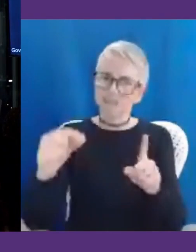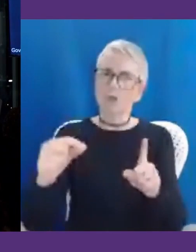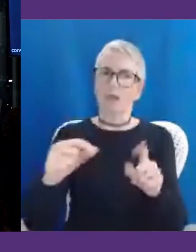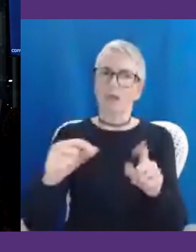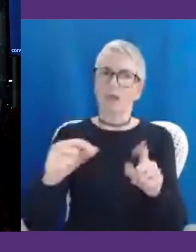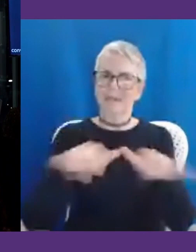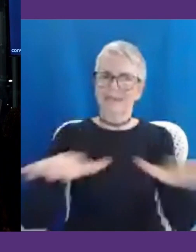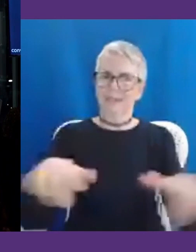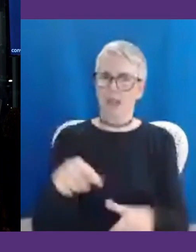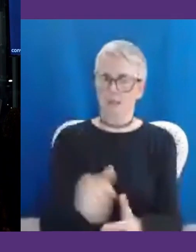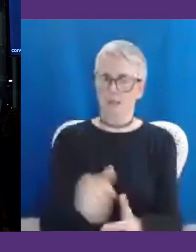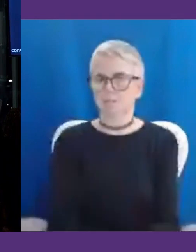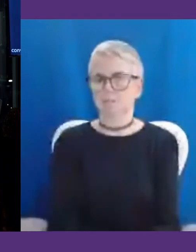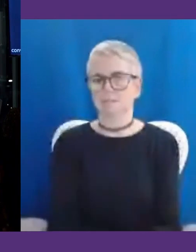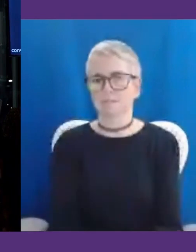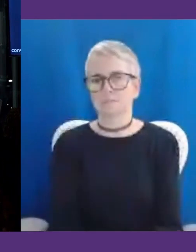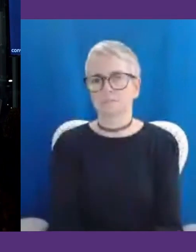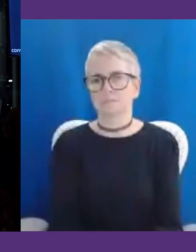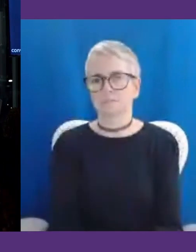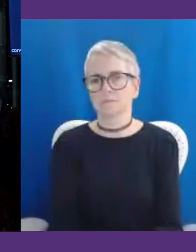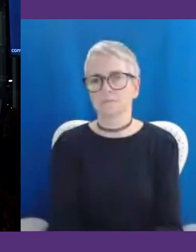Just one example is